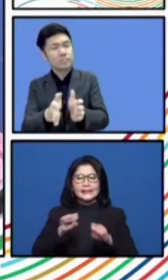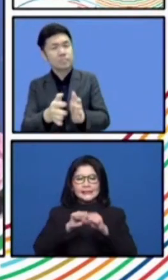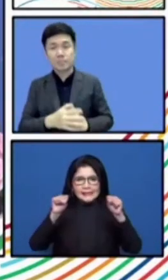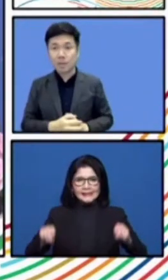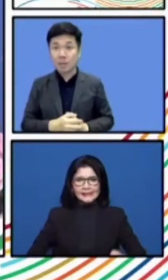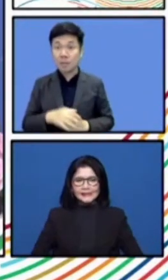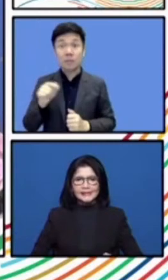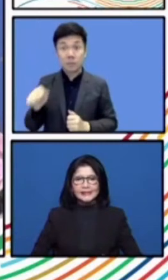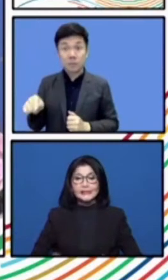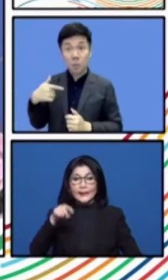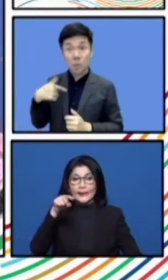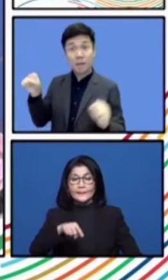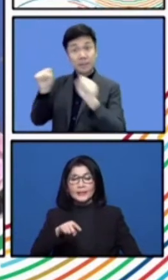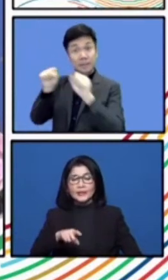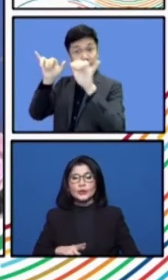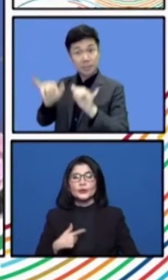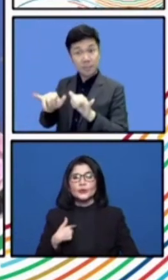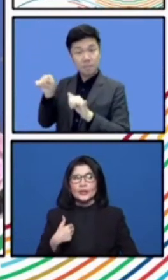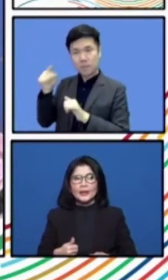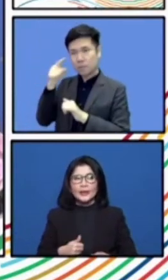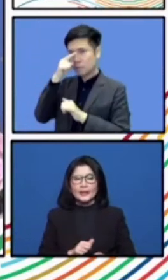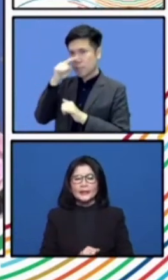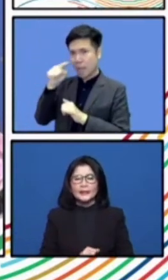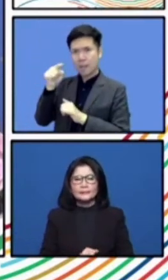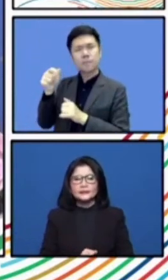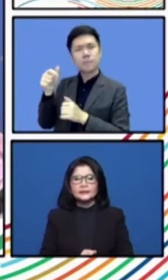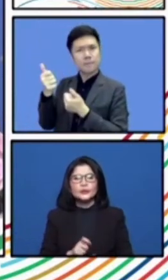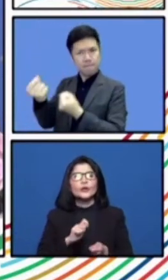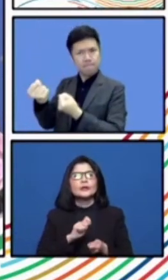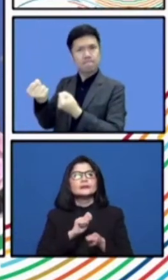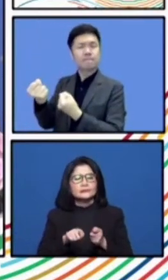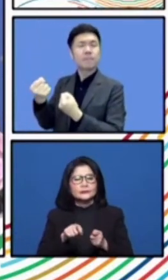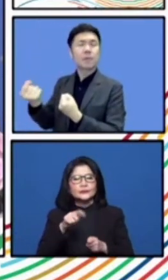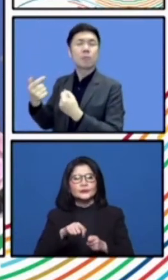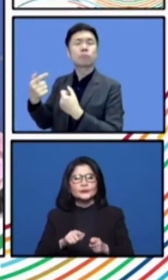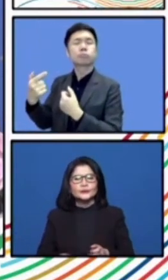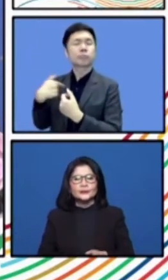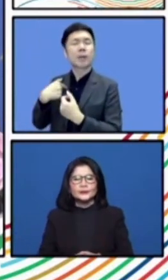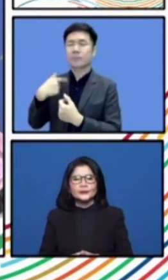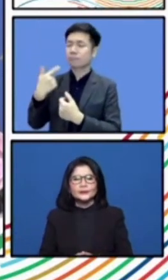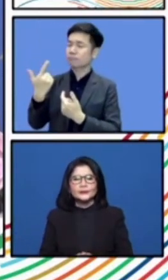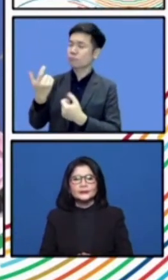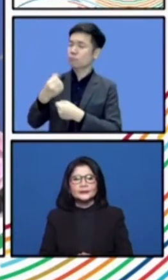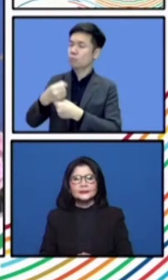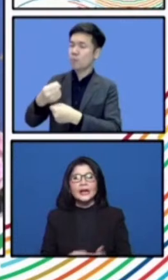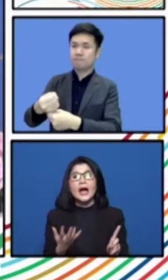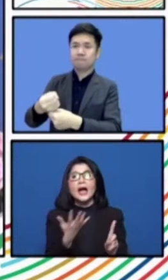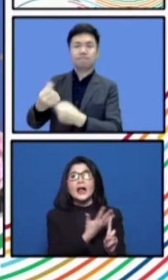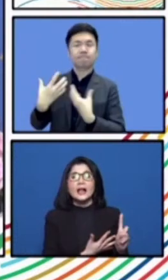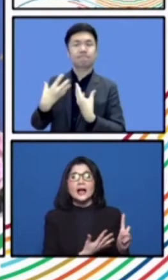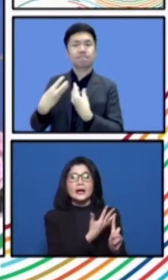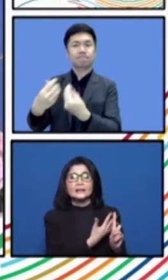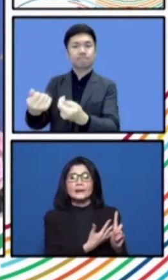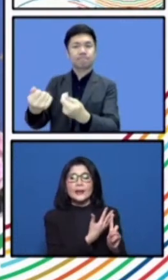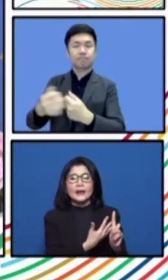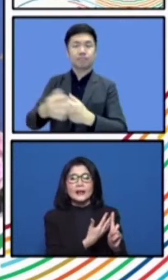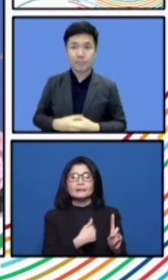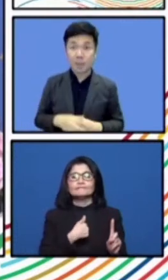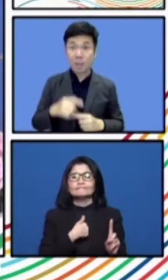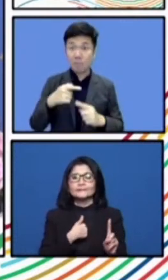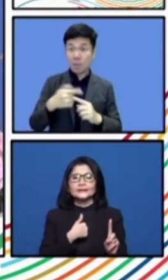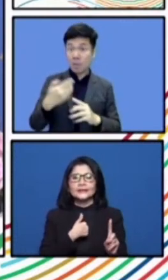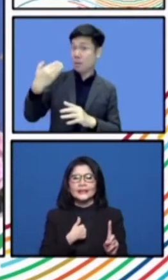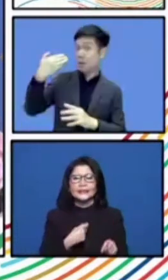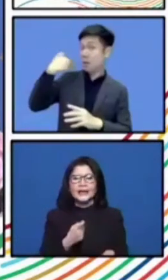do that job and in that sense my background from disability movement give me